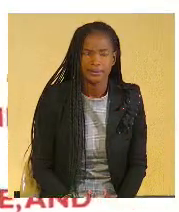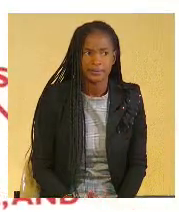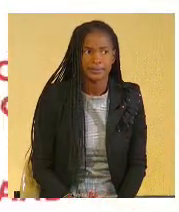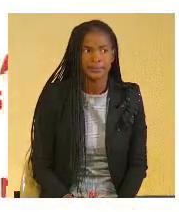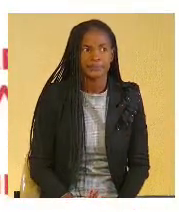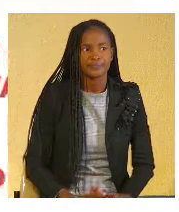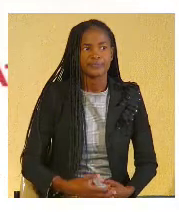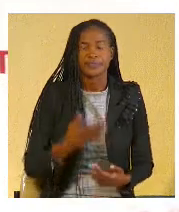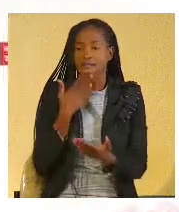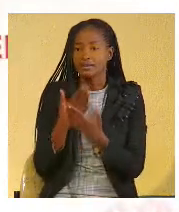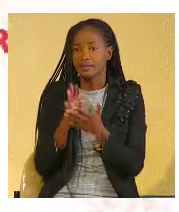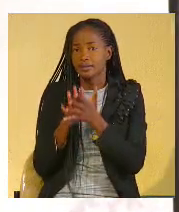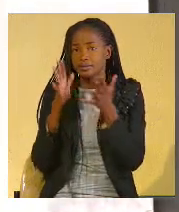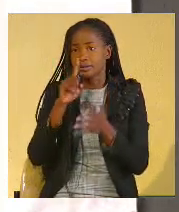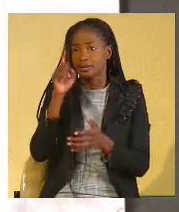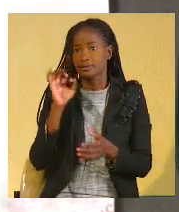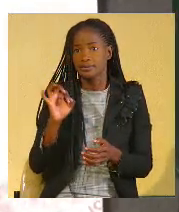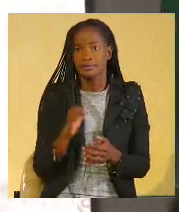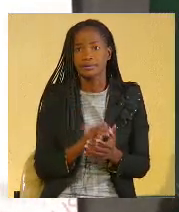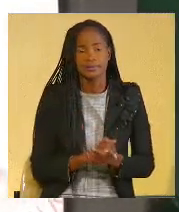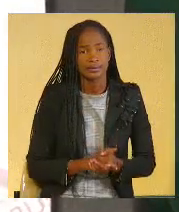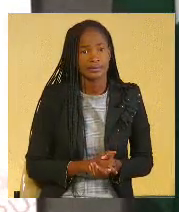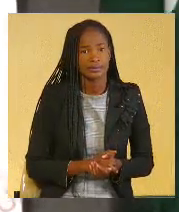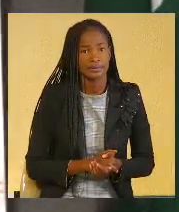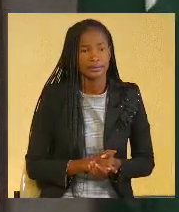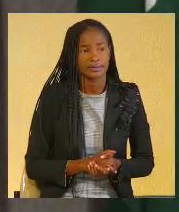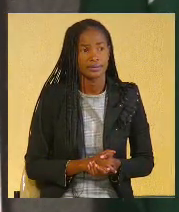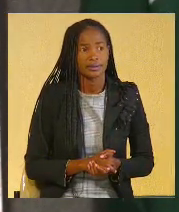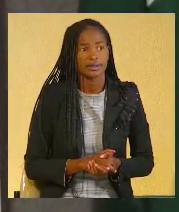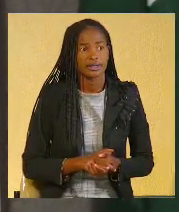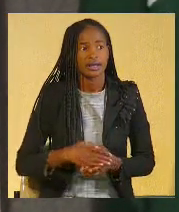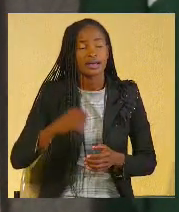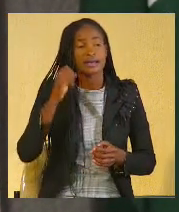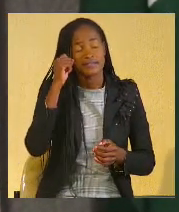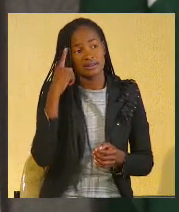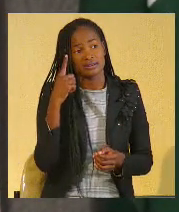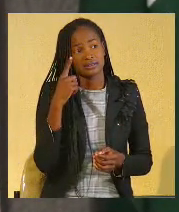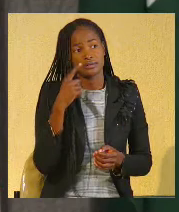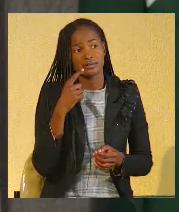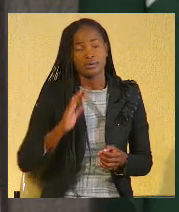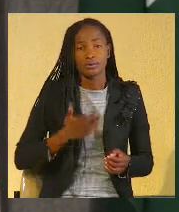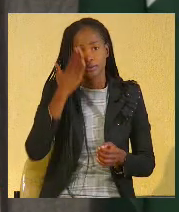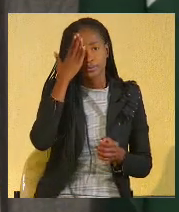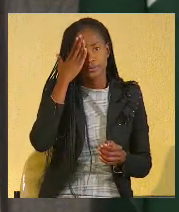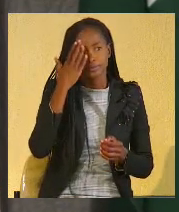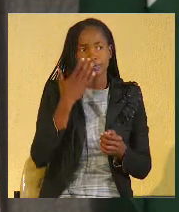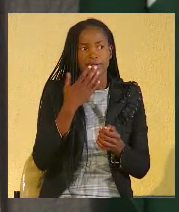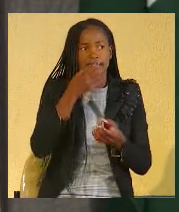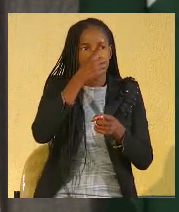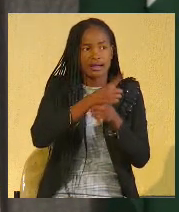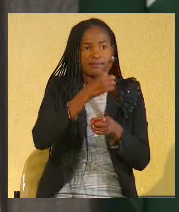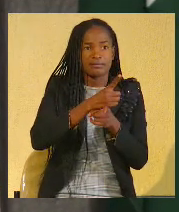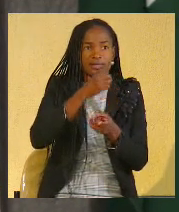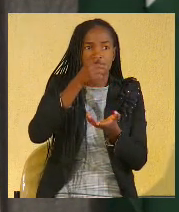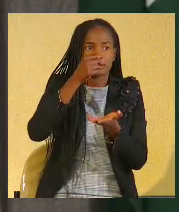Yes, thank you very much for your question. If I understand it very well, you would like to know how much the government